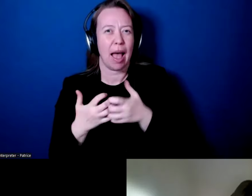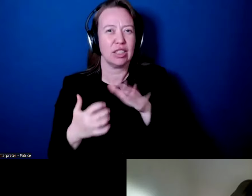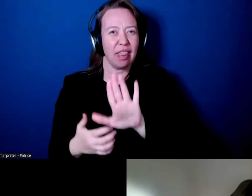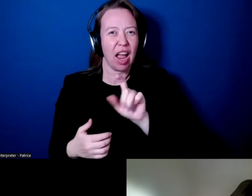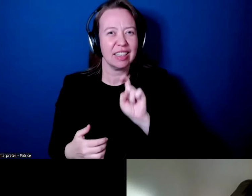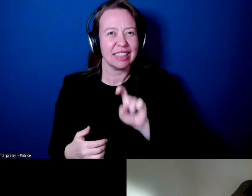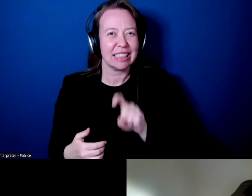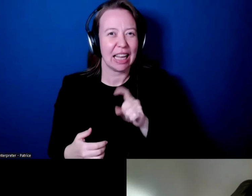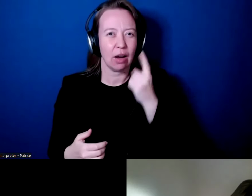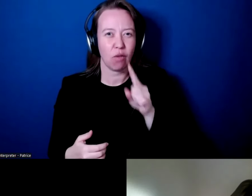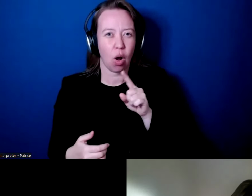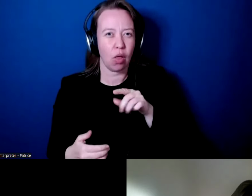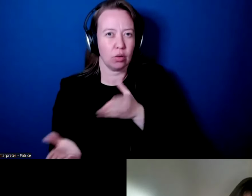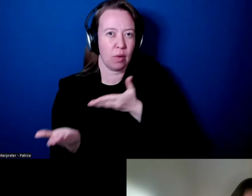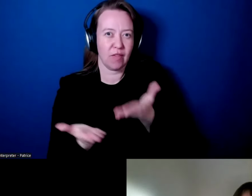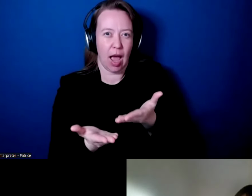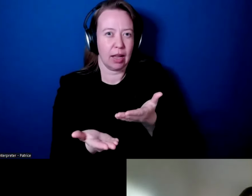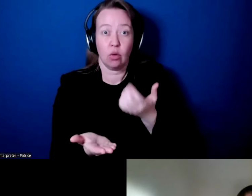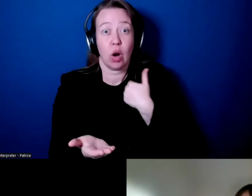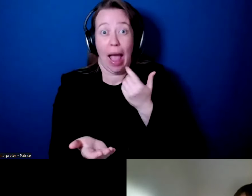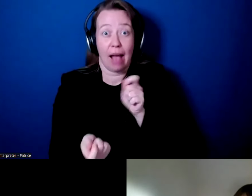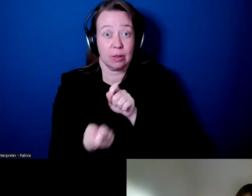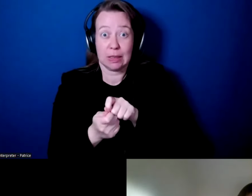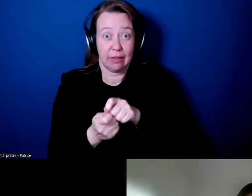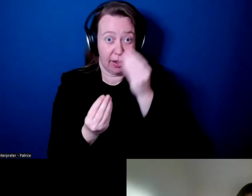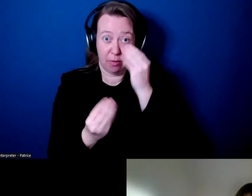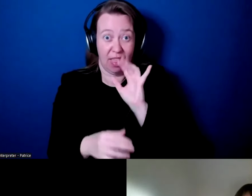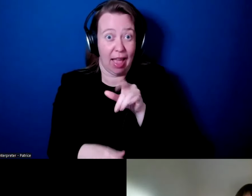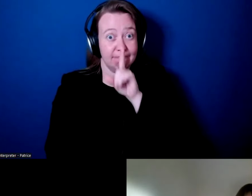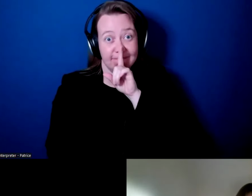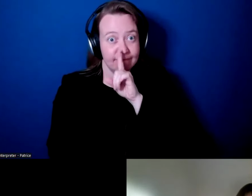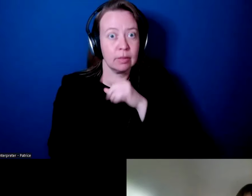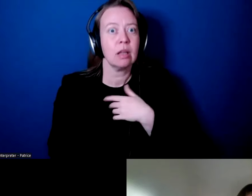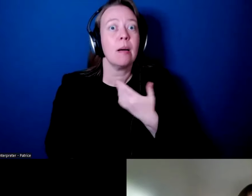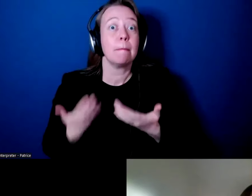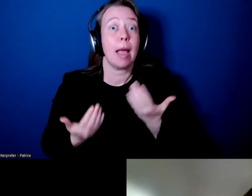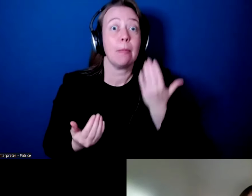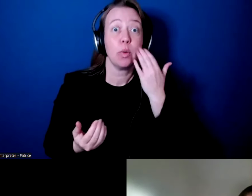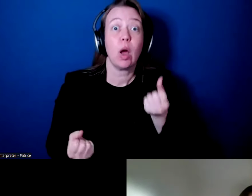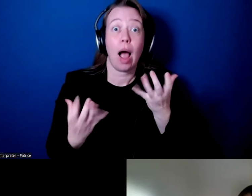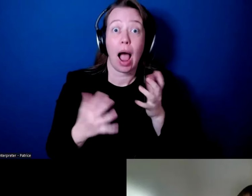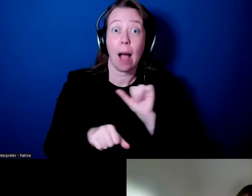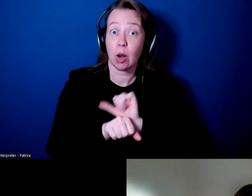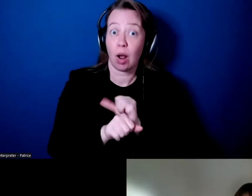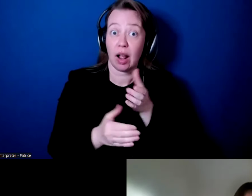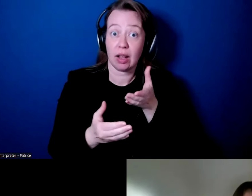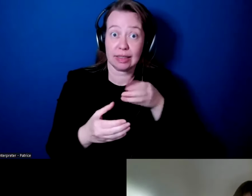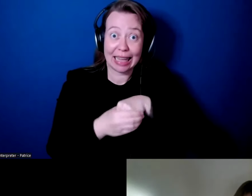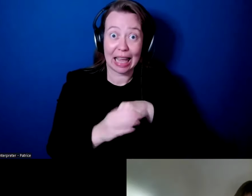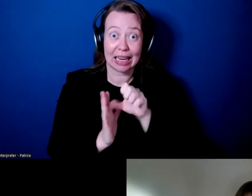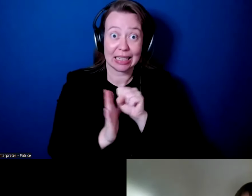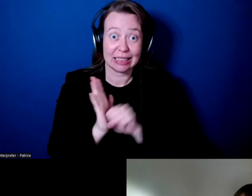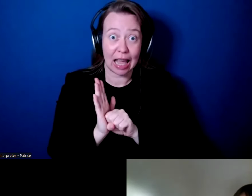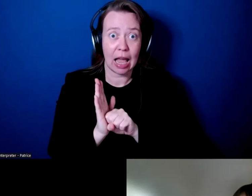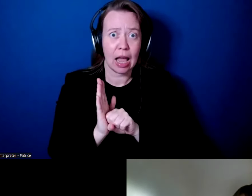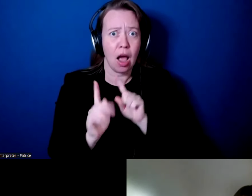services that direct care workers provide. So we might know how many direct care workers there are in a given state, but we don't necessarily know where they are